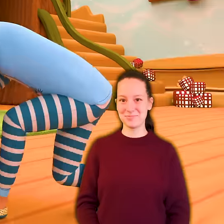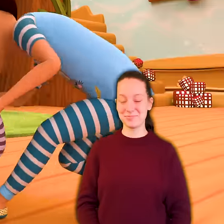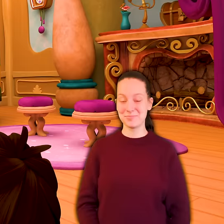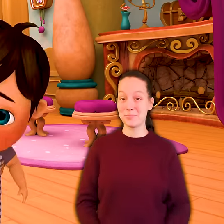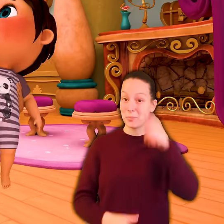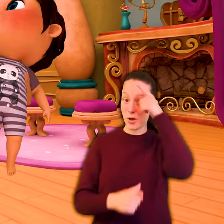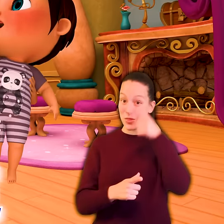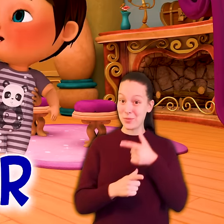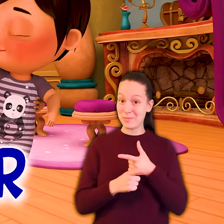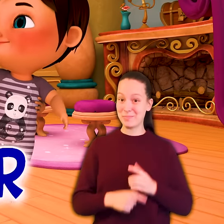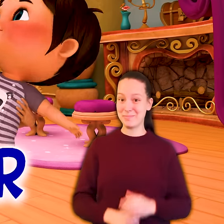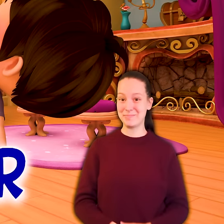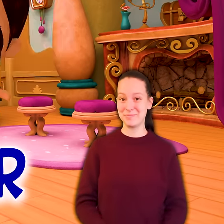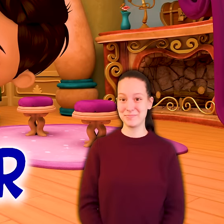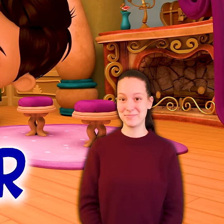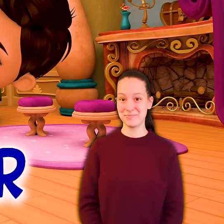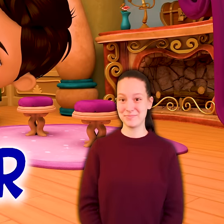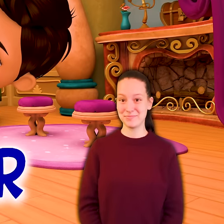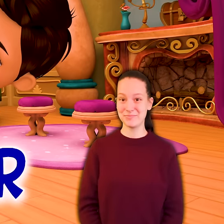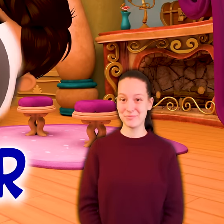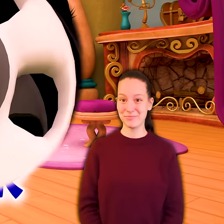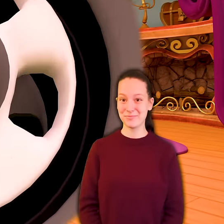night brother